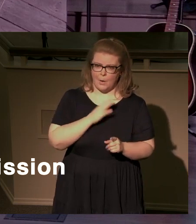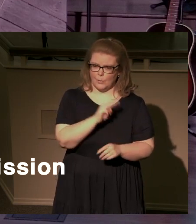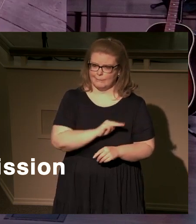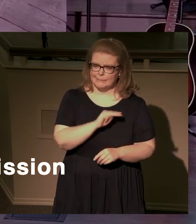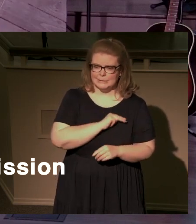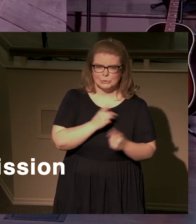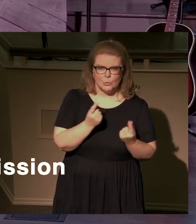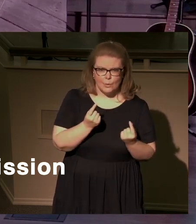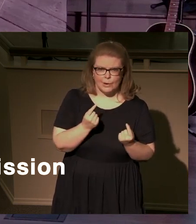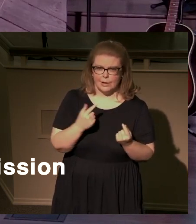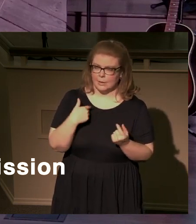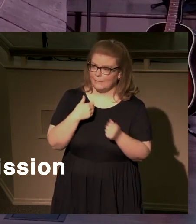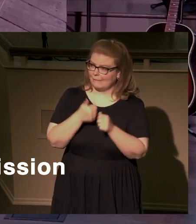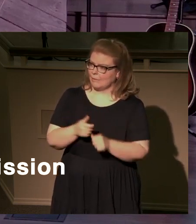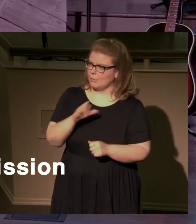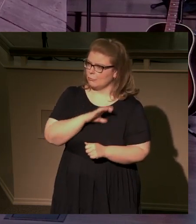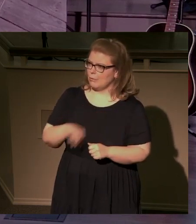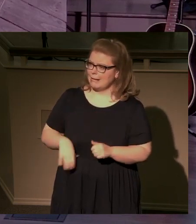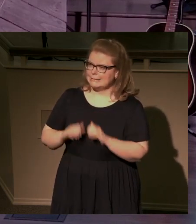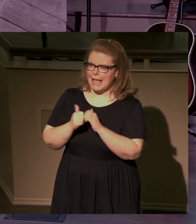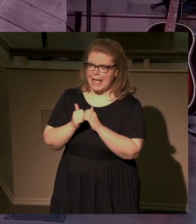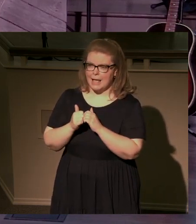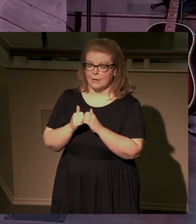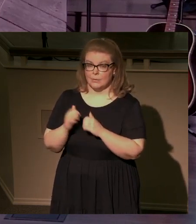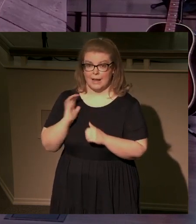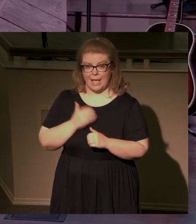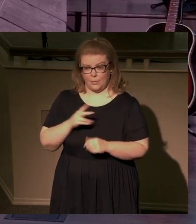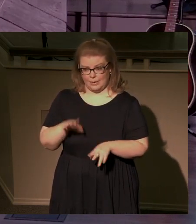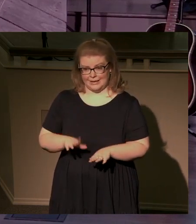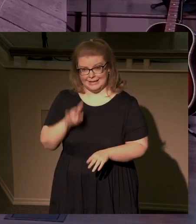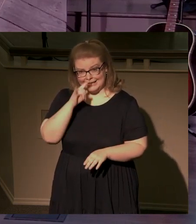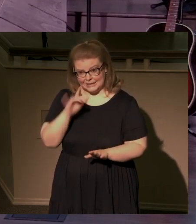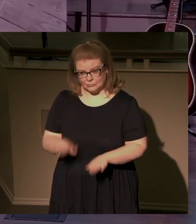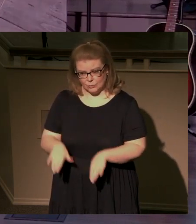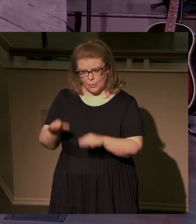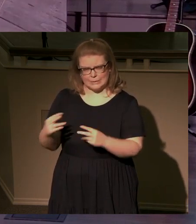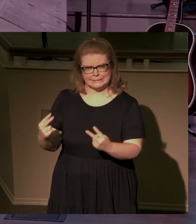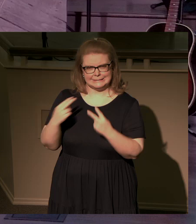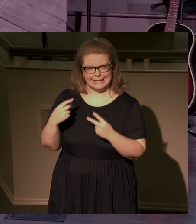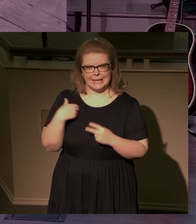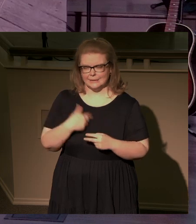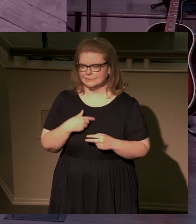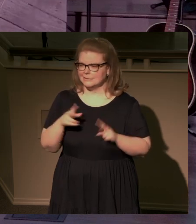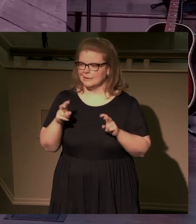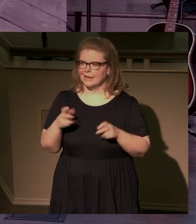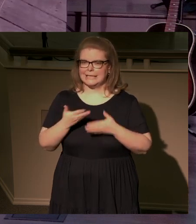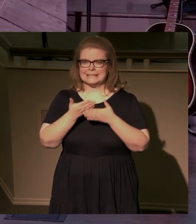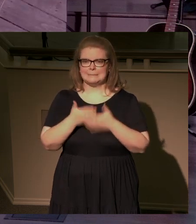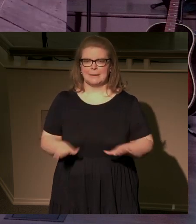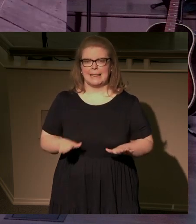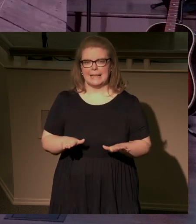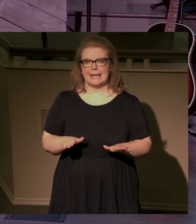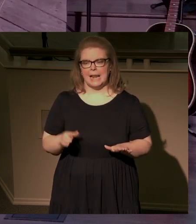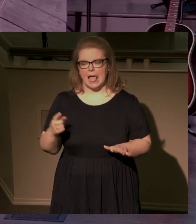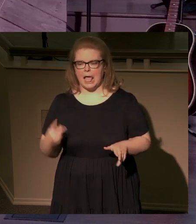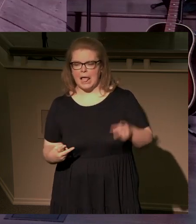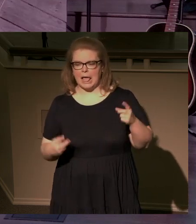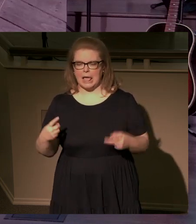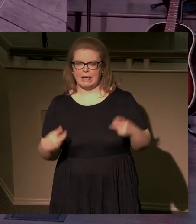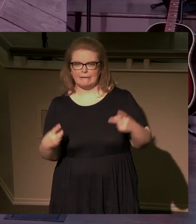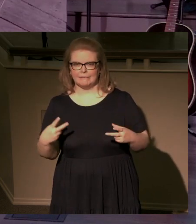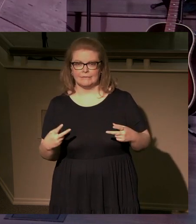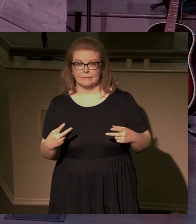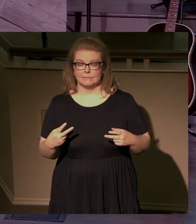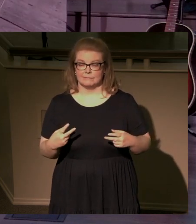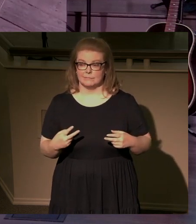up seeing us living out a life that is segmented and disjointed. On the one hand, we have